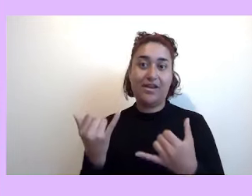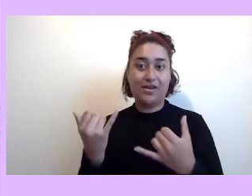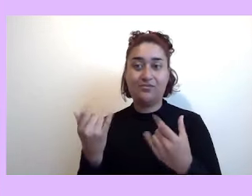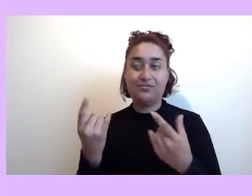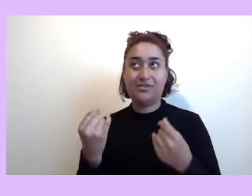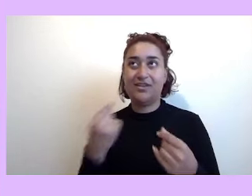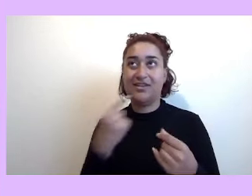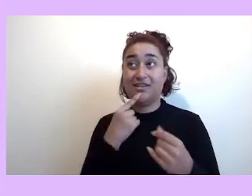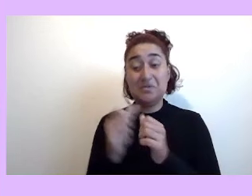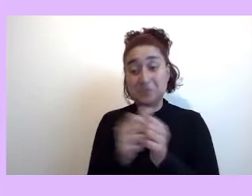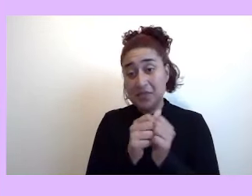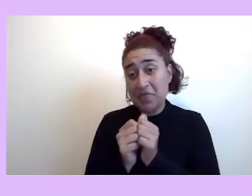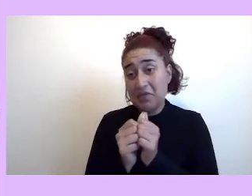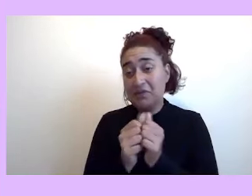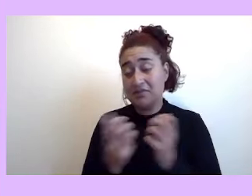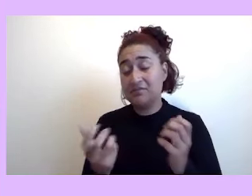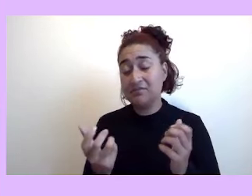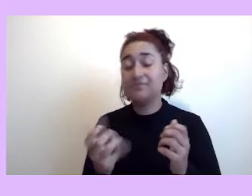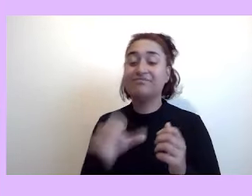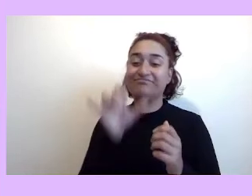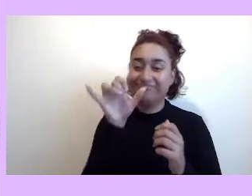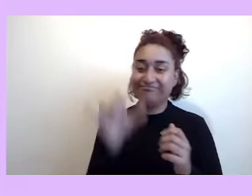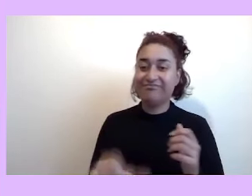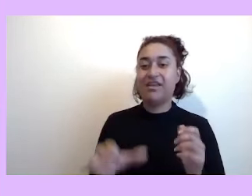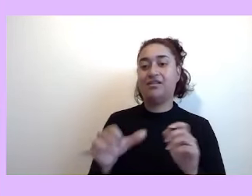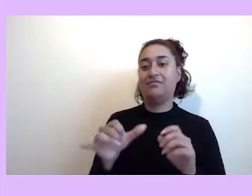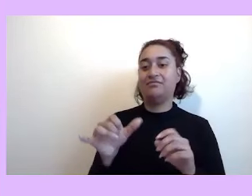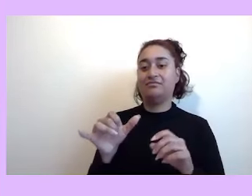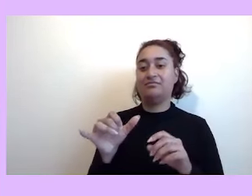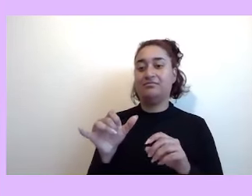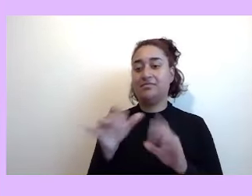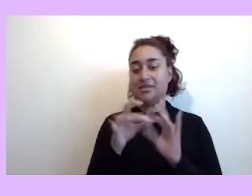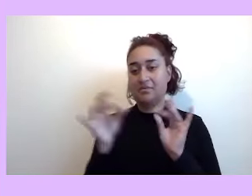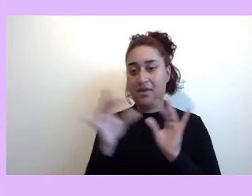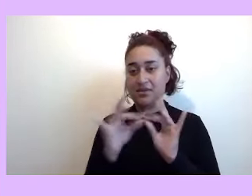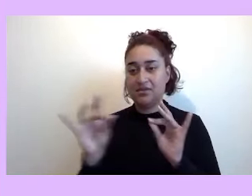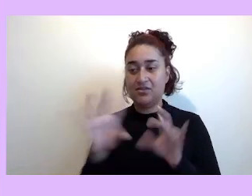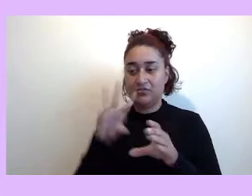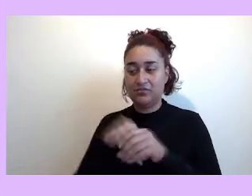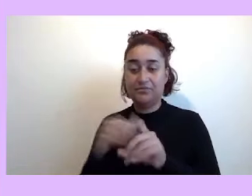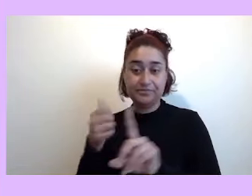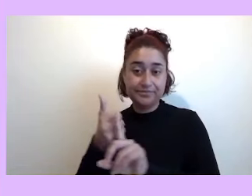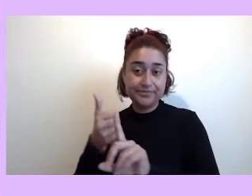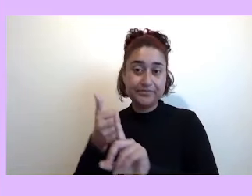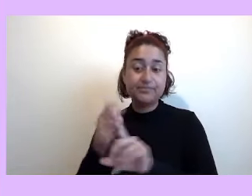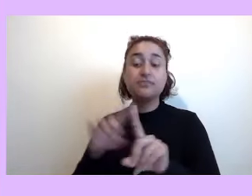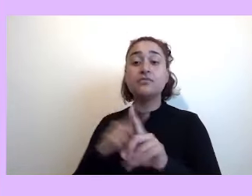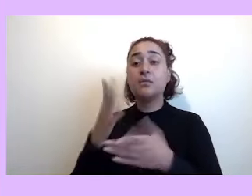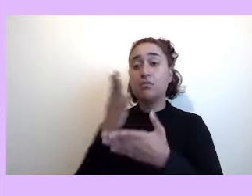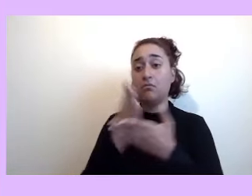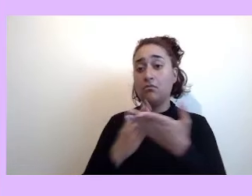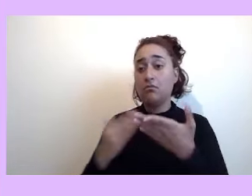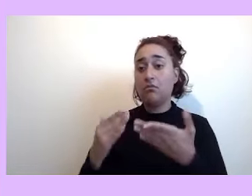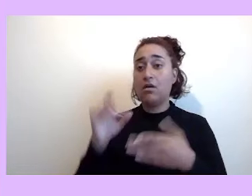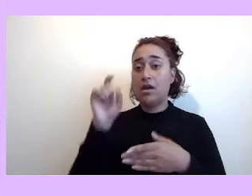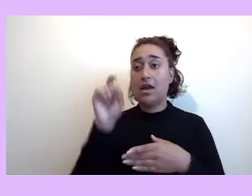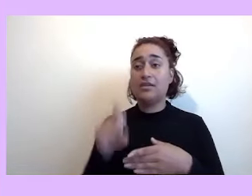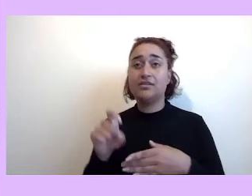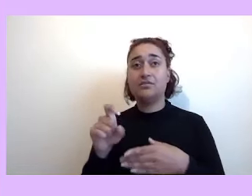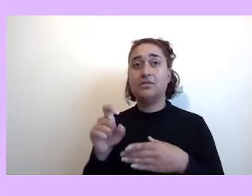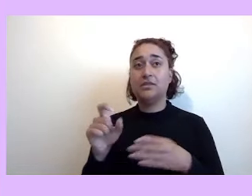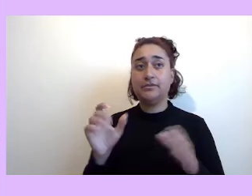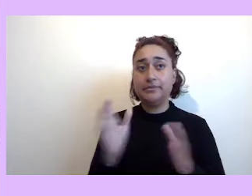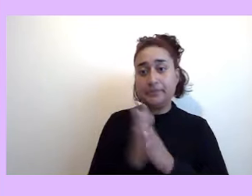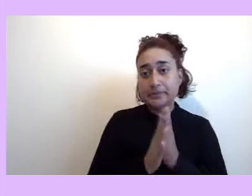say, together, that has a message unto itself. But part of this has to be driven, I think, by the moral